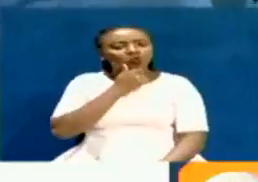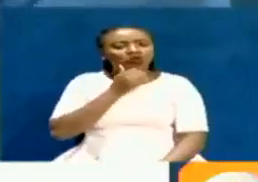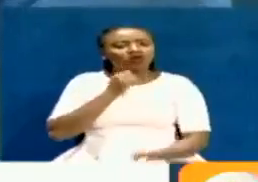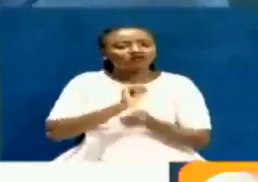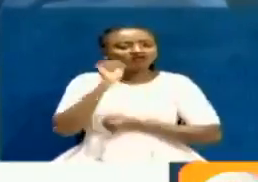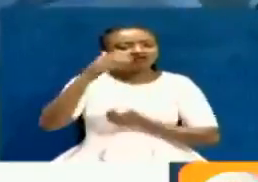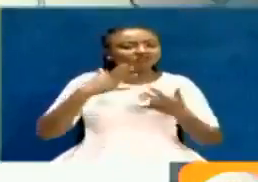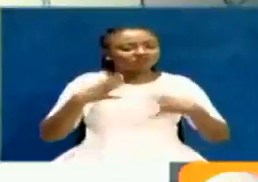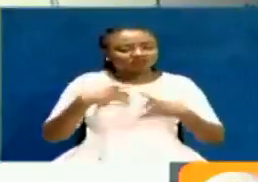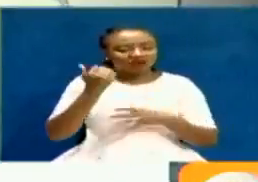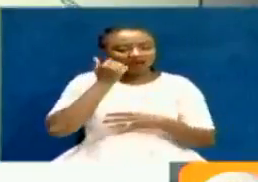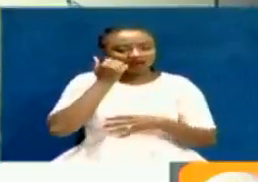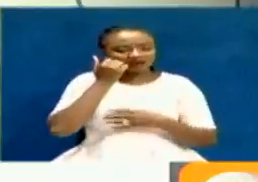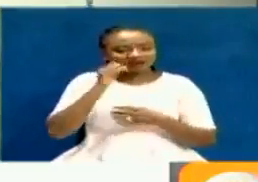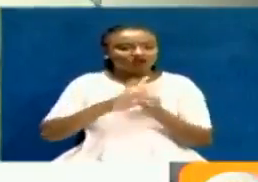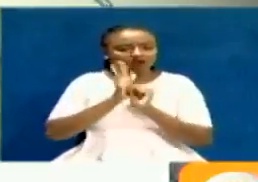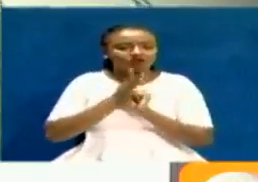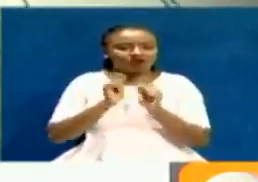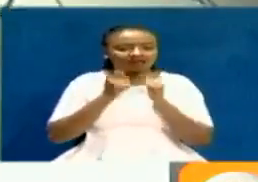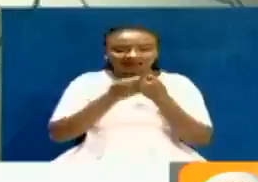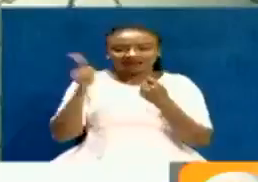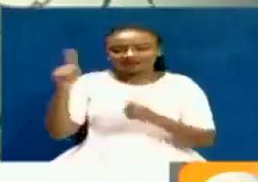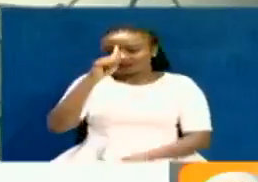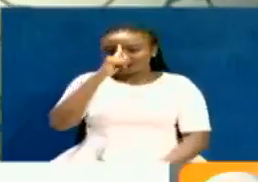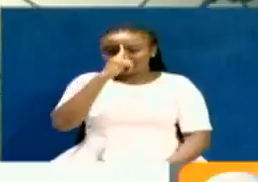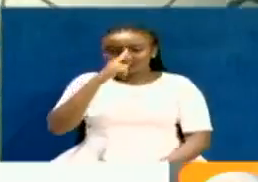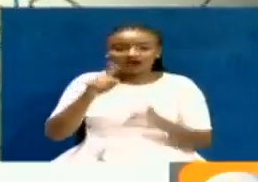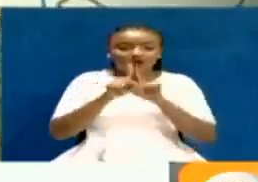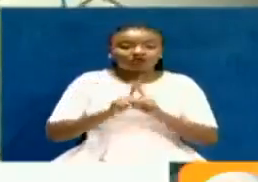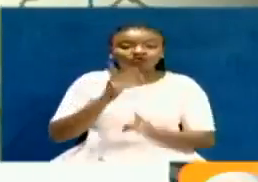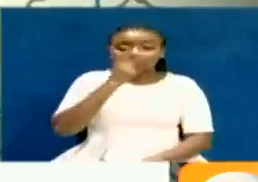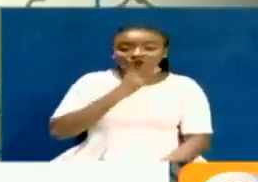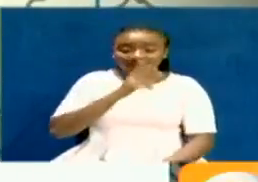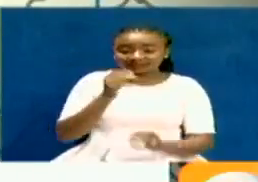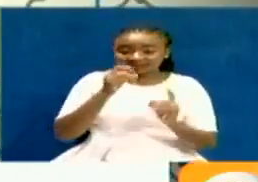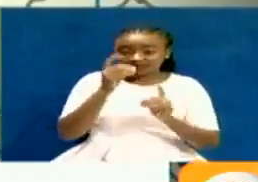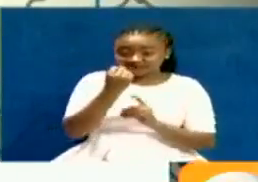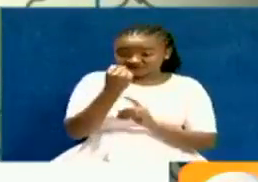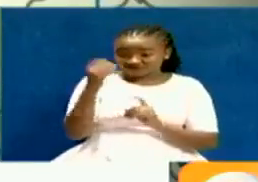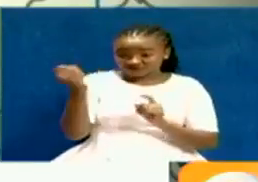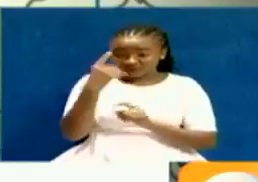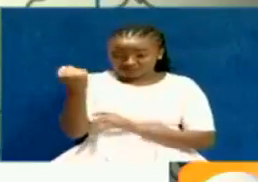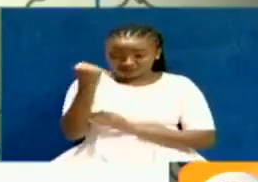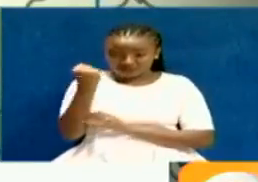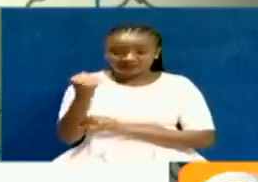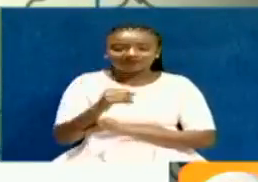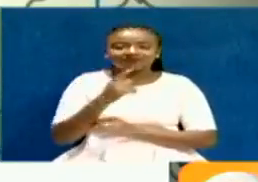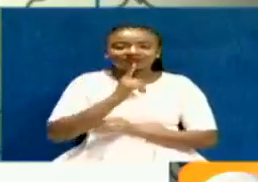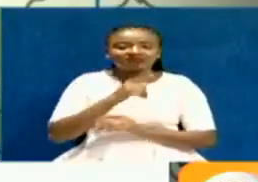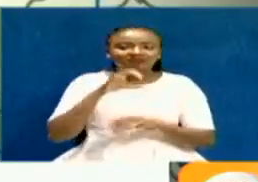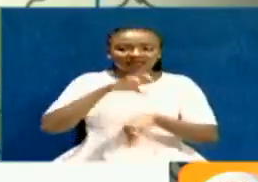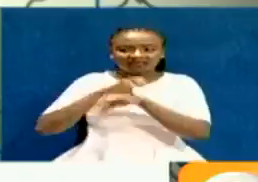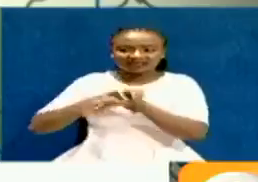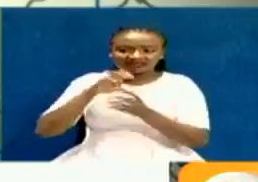cases of the Indian variant. Wednesday, 5th May, the ministry confirmed it had recorded 5 cases of the Indian